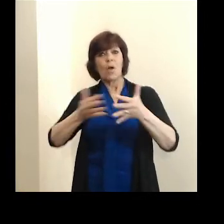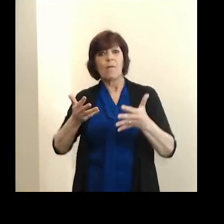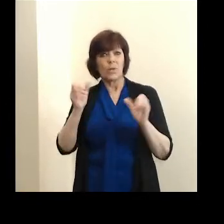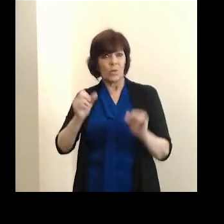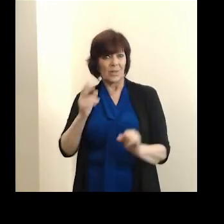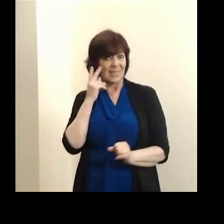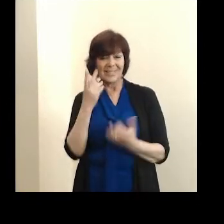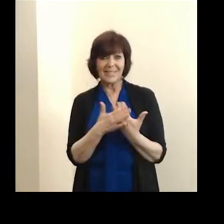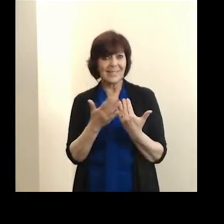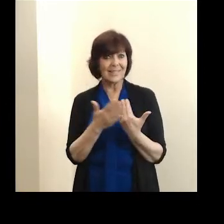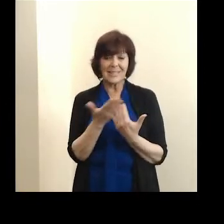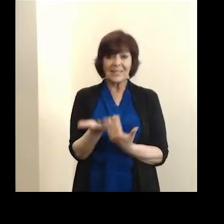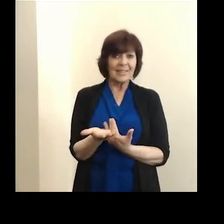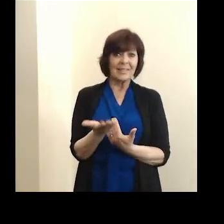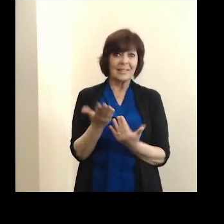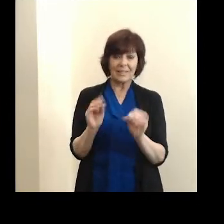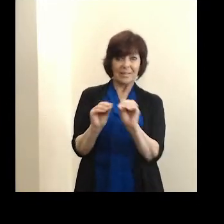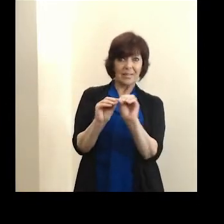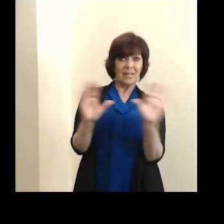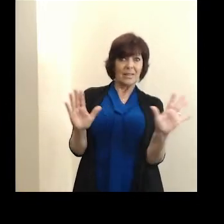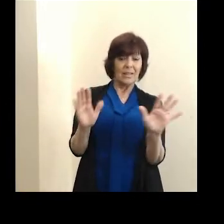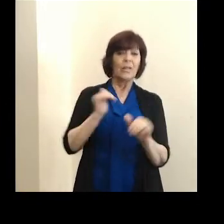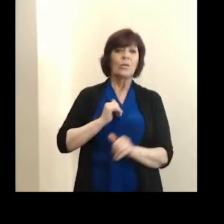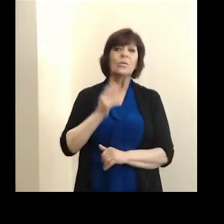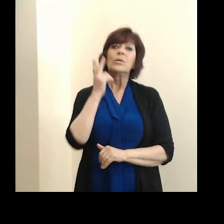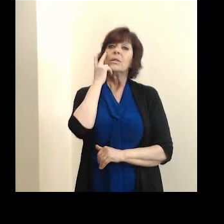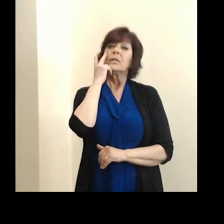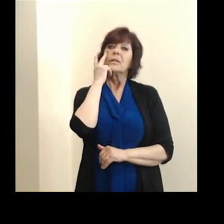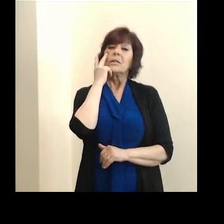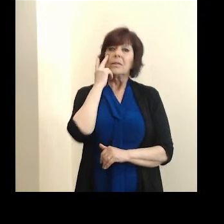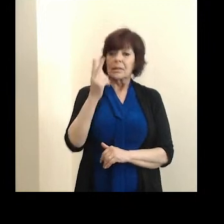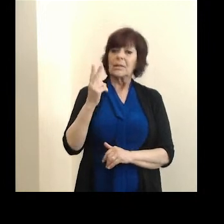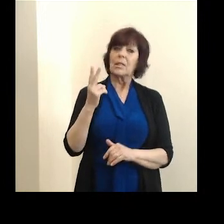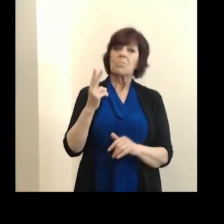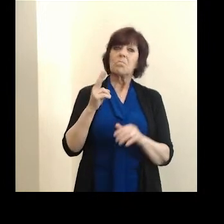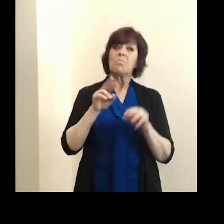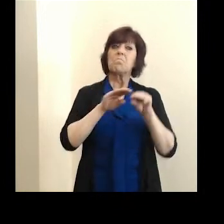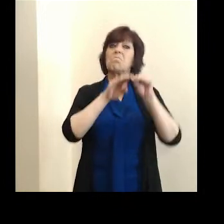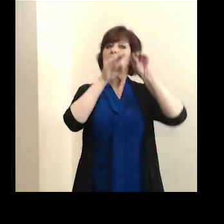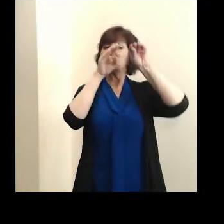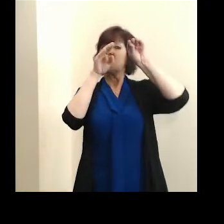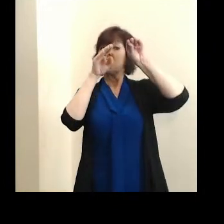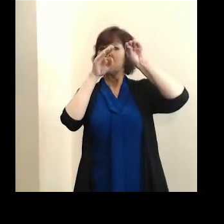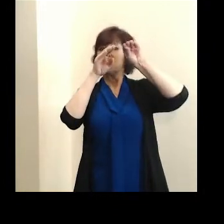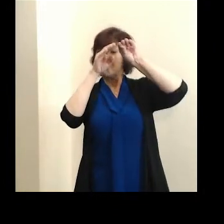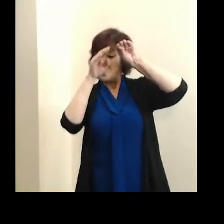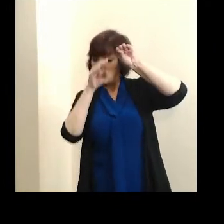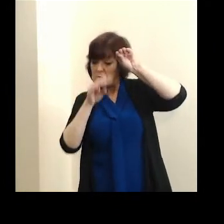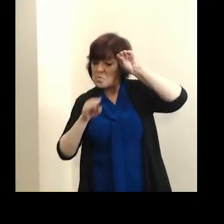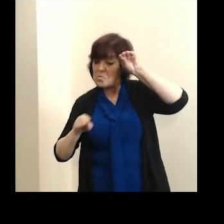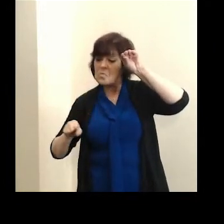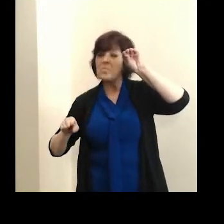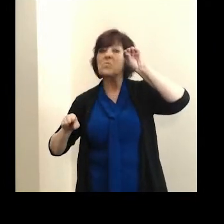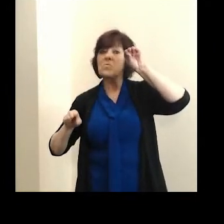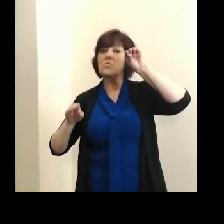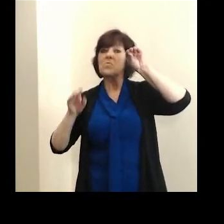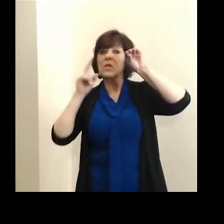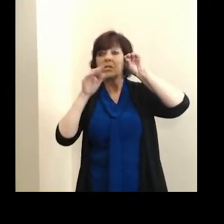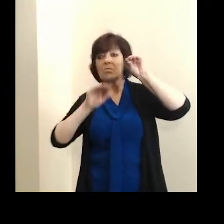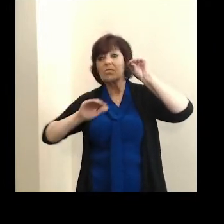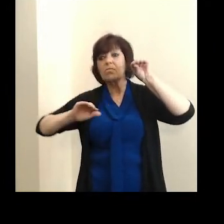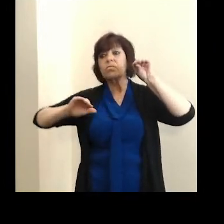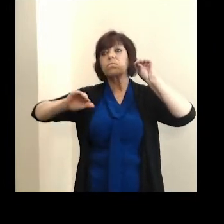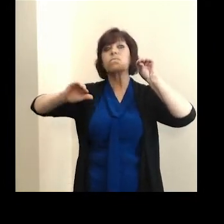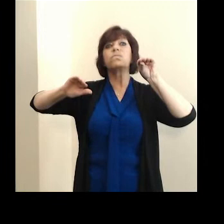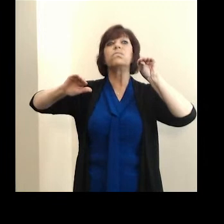follow it pretty easily to see we did see a fairly nice drop starting in late January and February, and then we saw the increase in